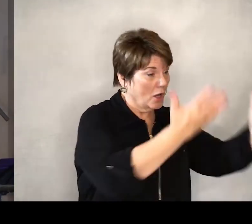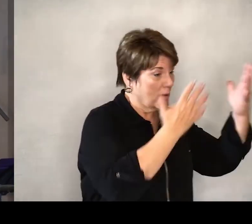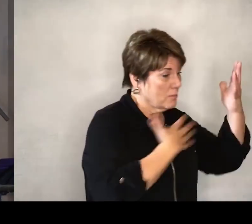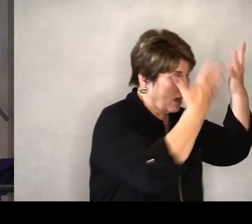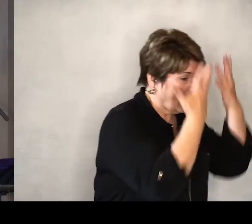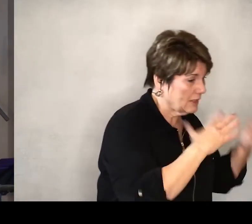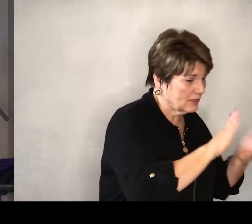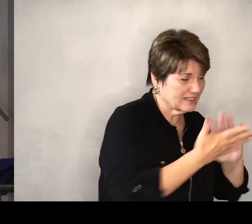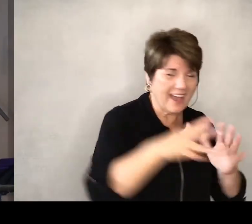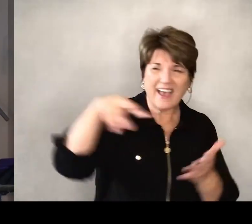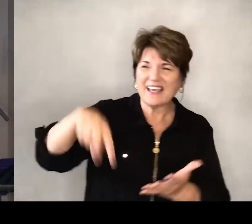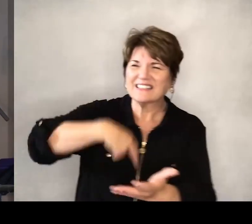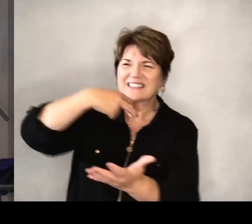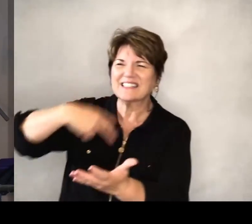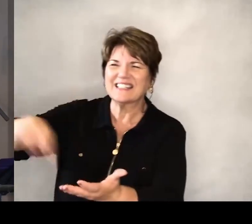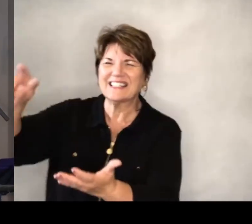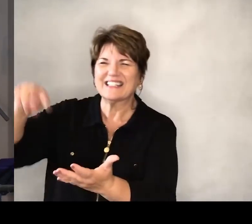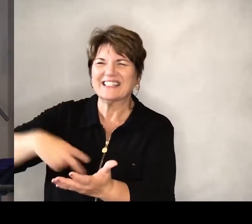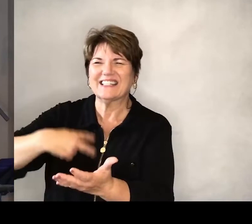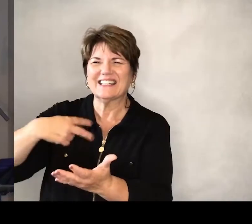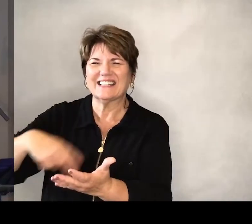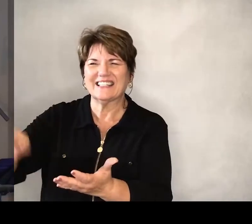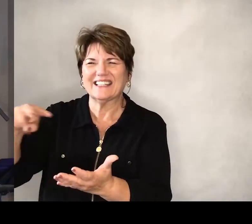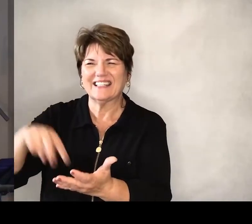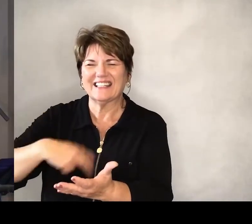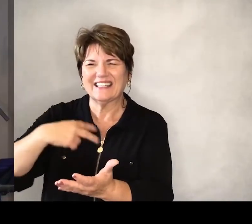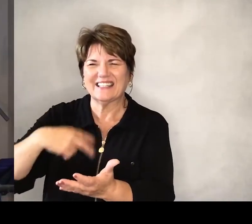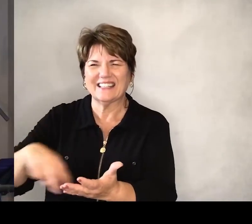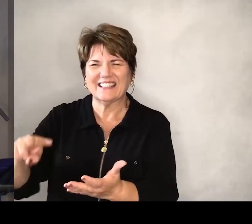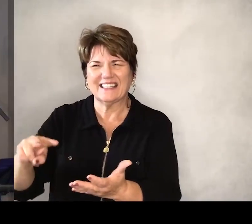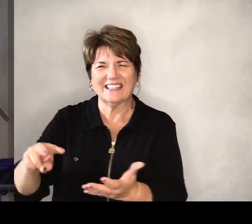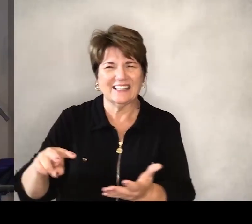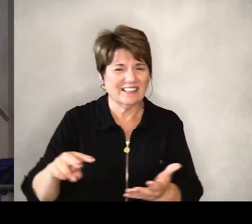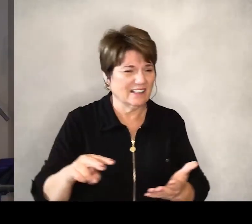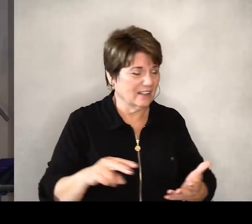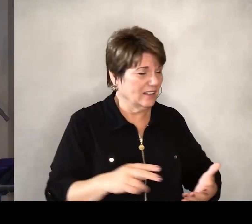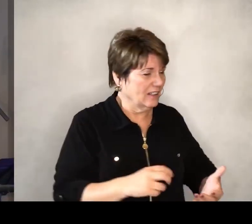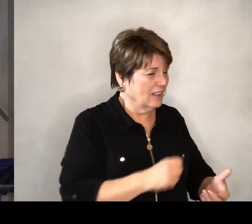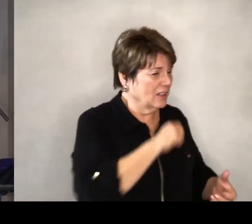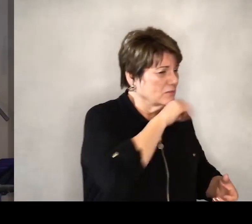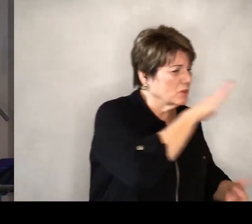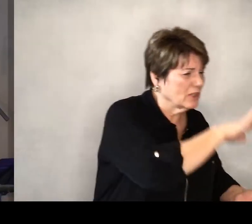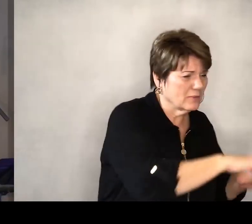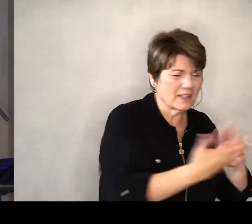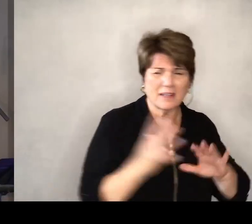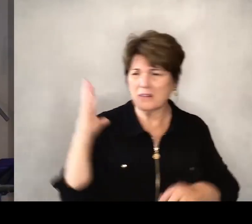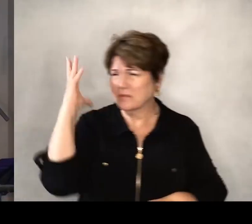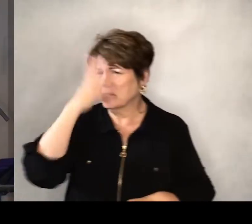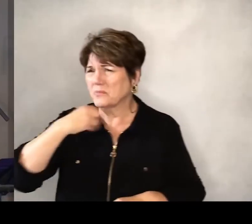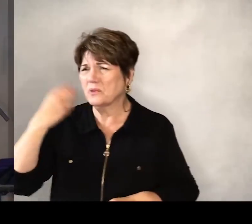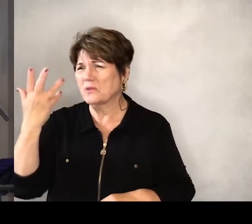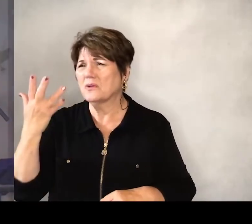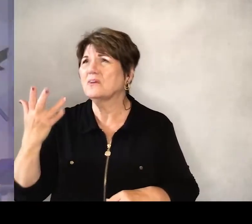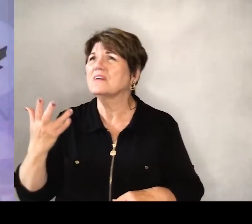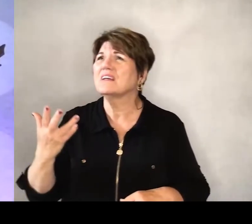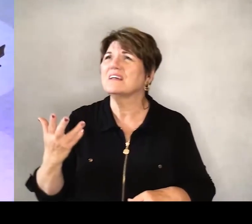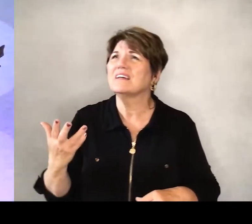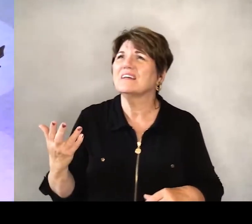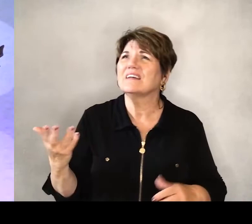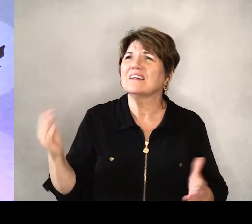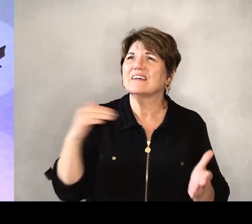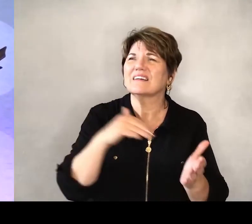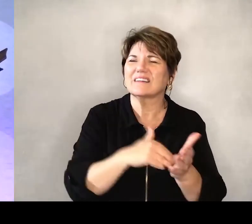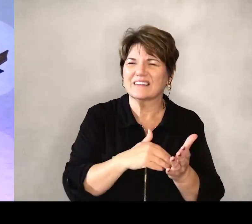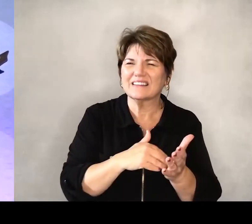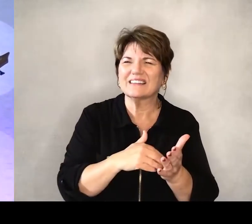Turn mourning to dancing. You give beauty to